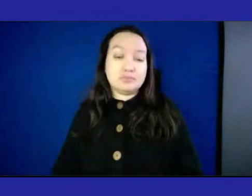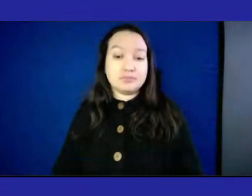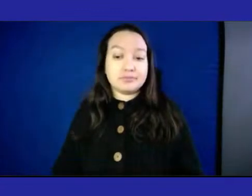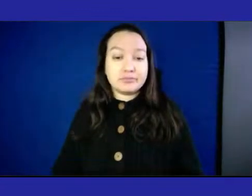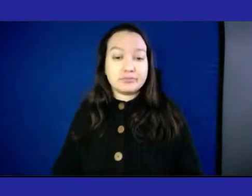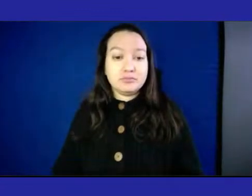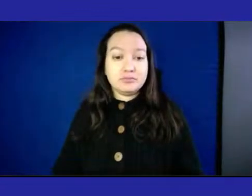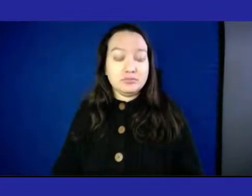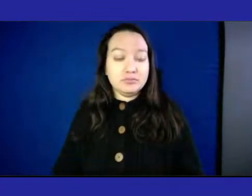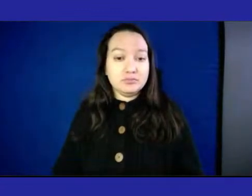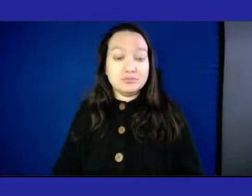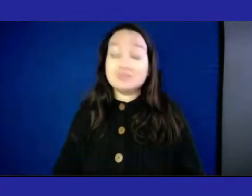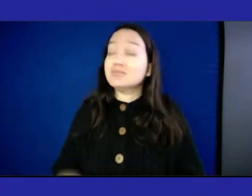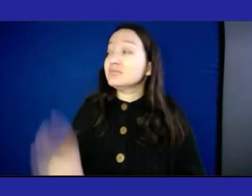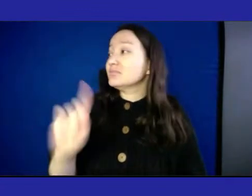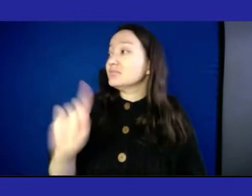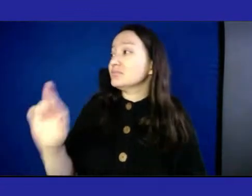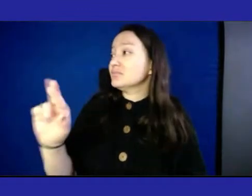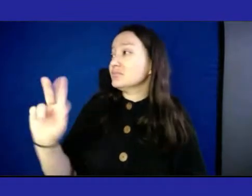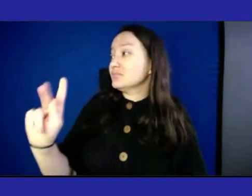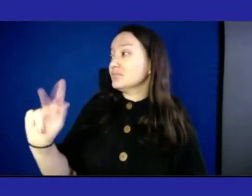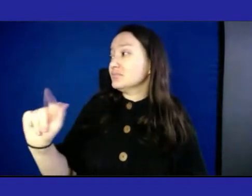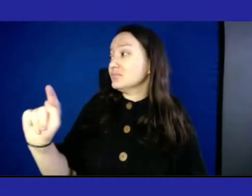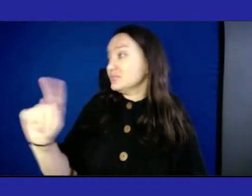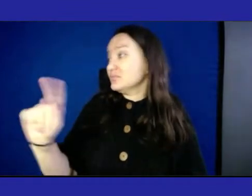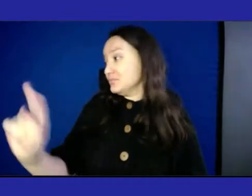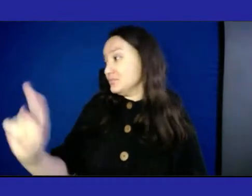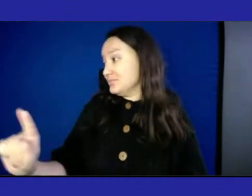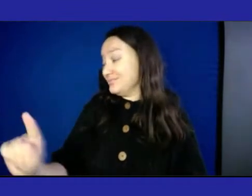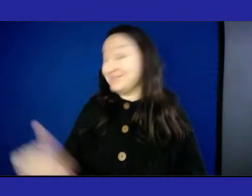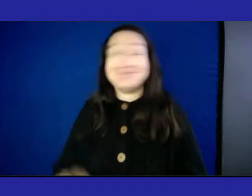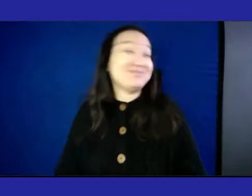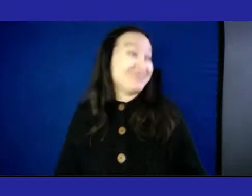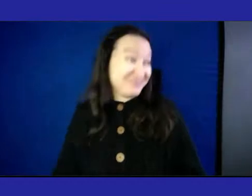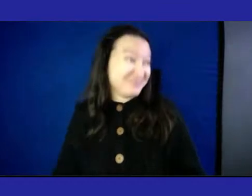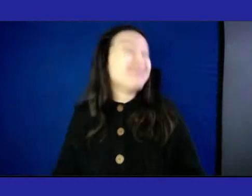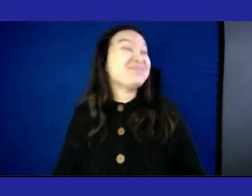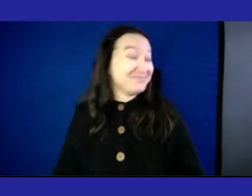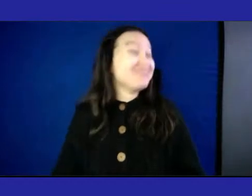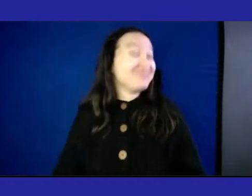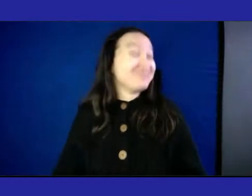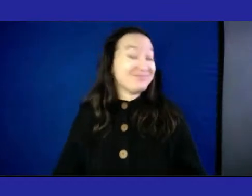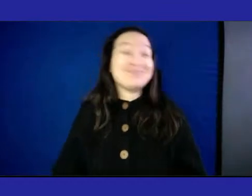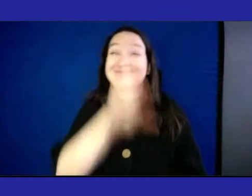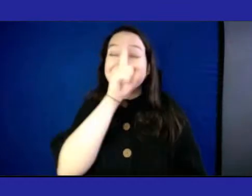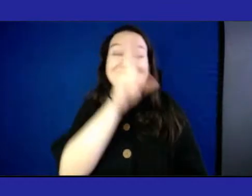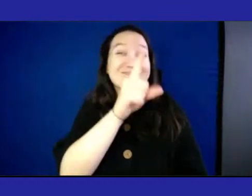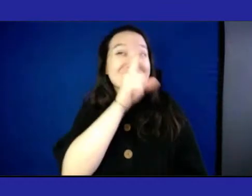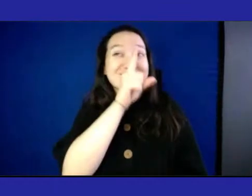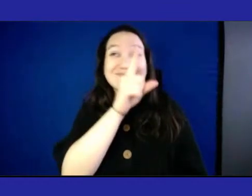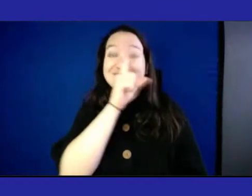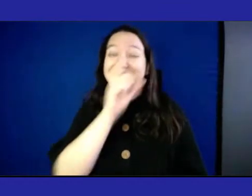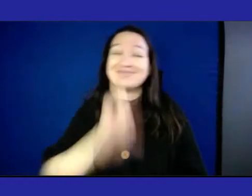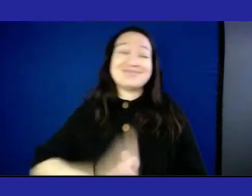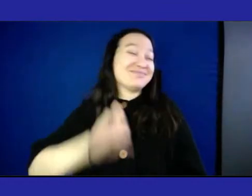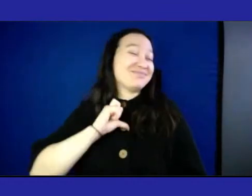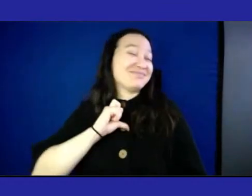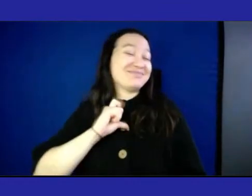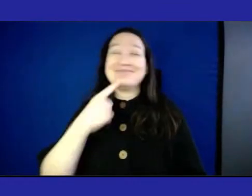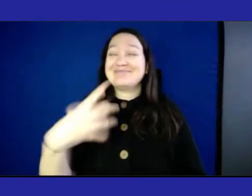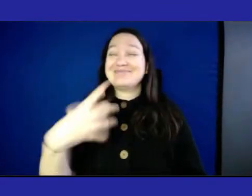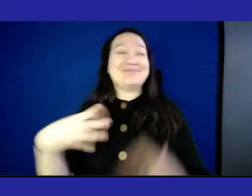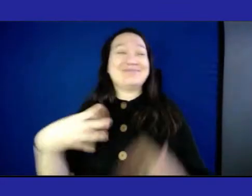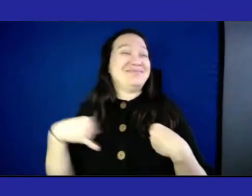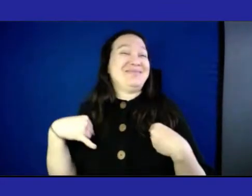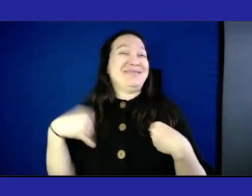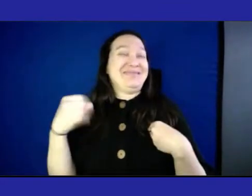Dr. Katz, are you in favor of this? Yes, yes, very proud I'll take of. that as a yes.